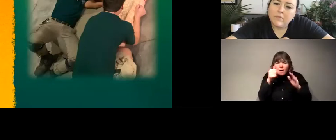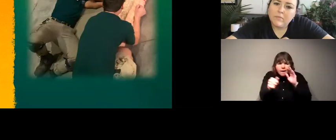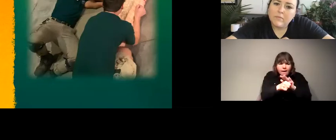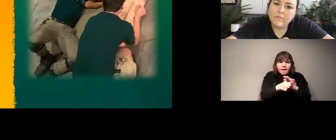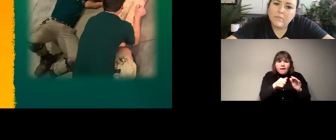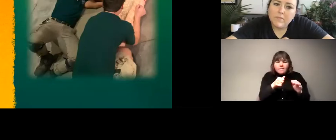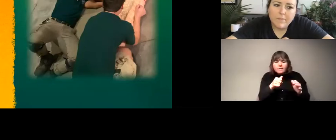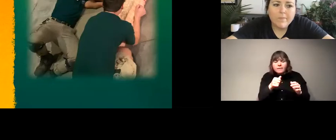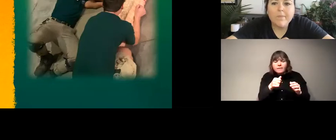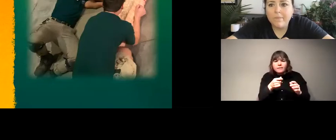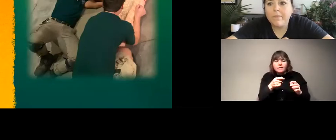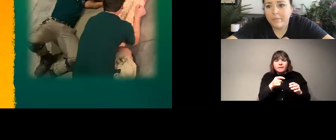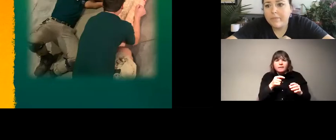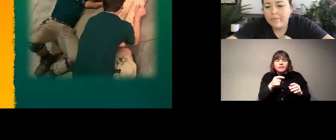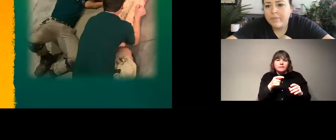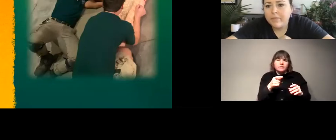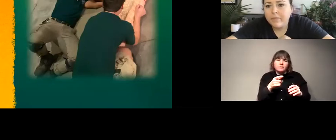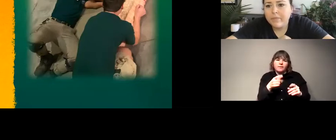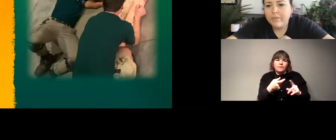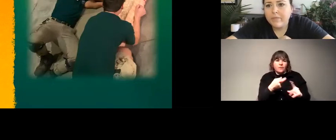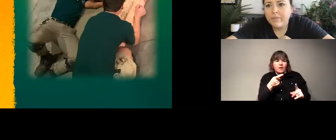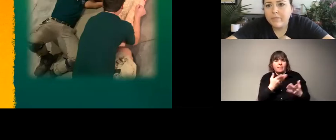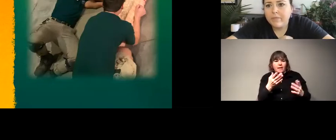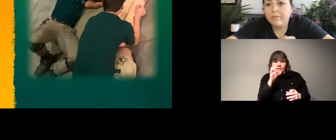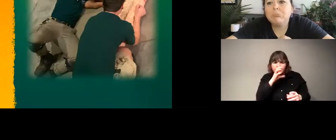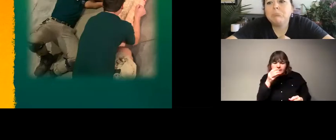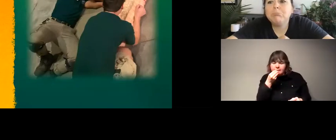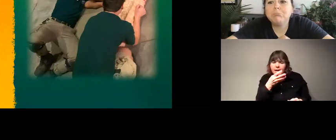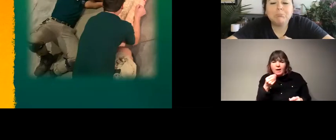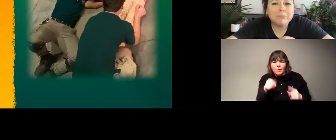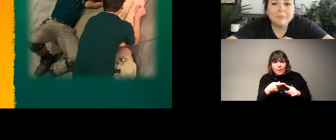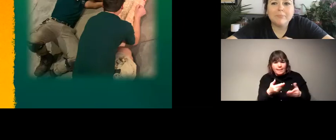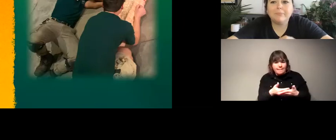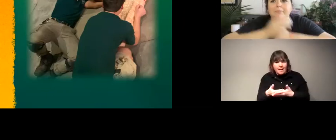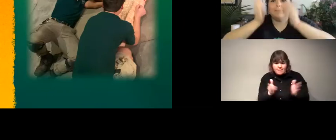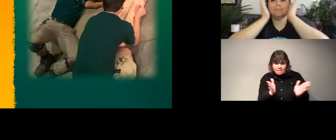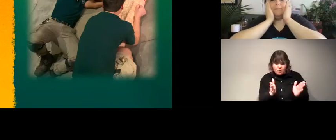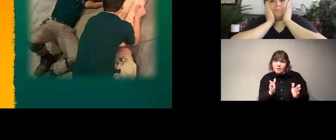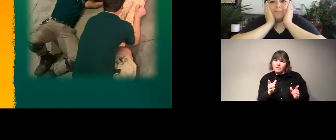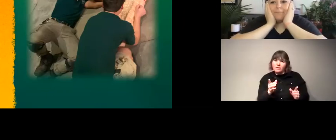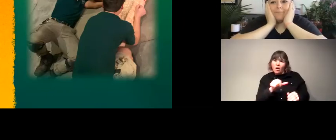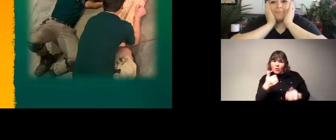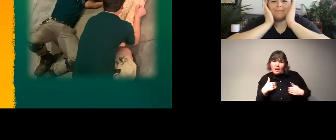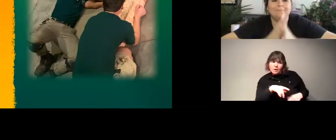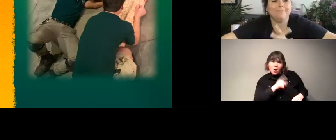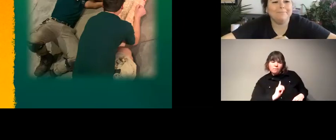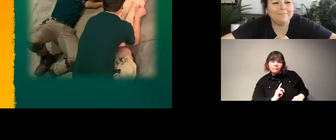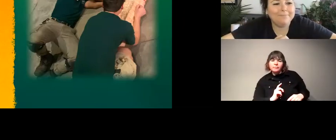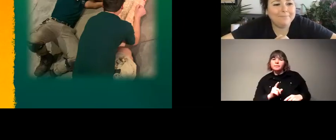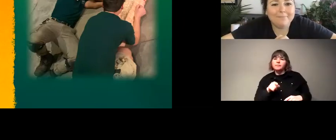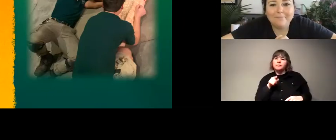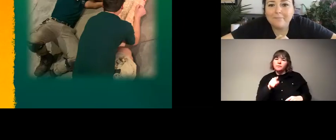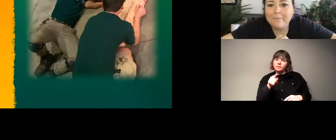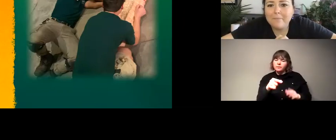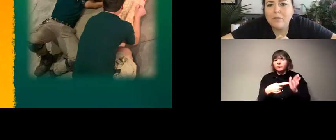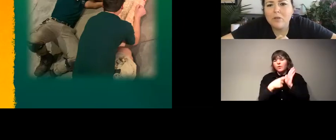hide from the food they're eating and the things that want to eat them when they're a baby, because they're only about that big when they're born or hatched. So this guy actually had to